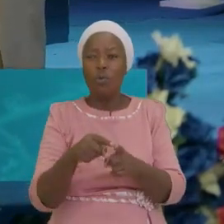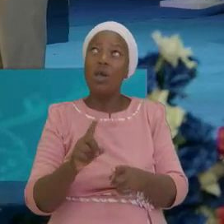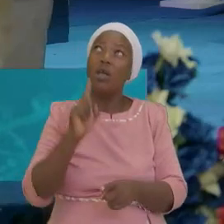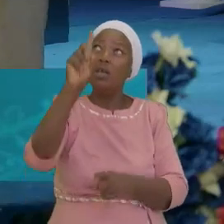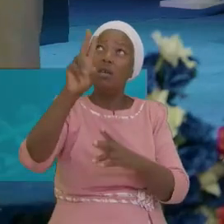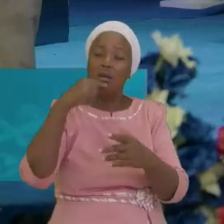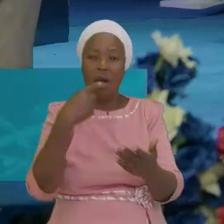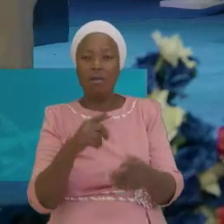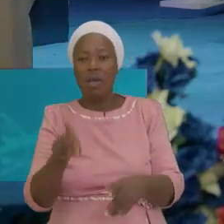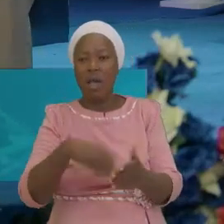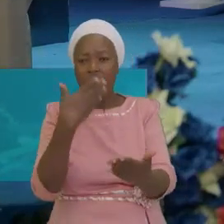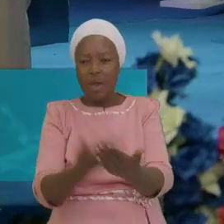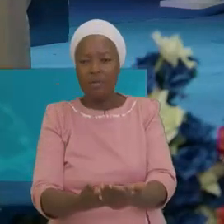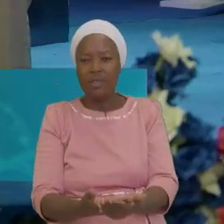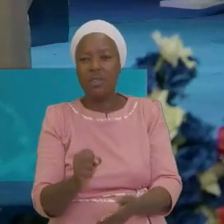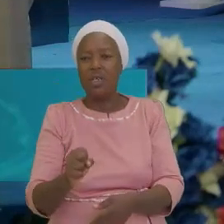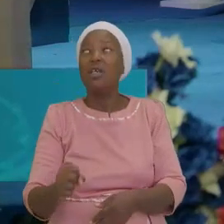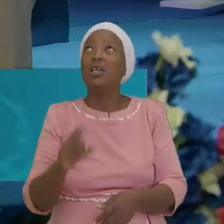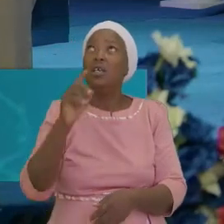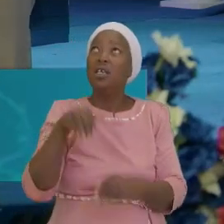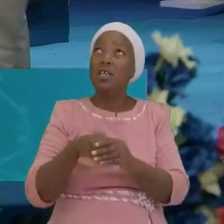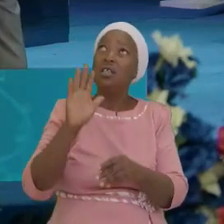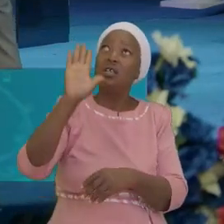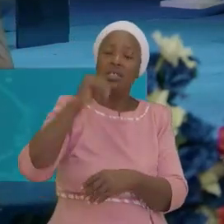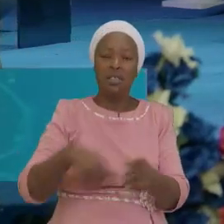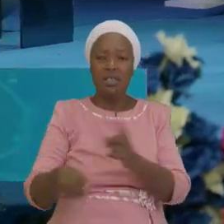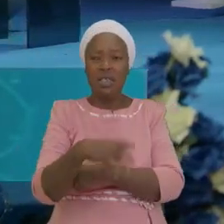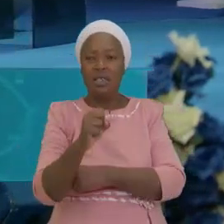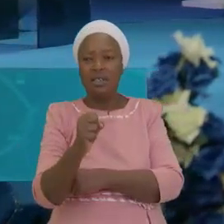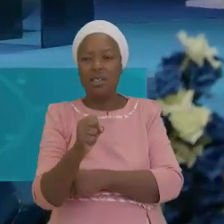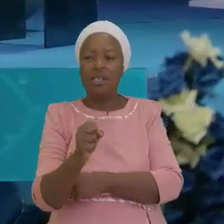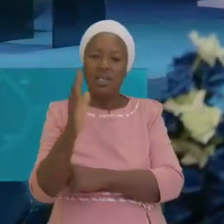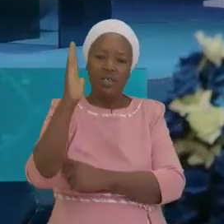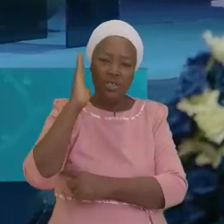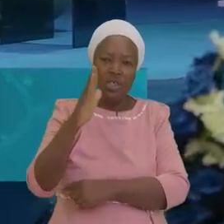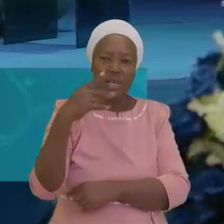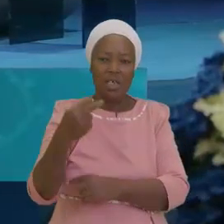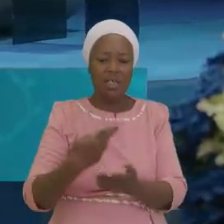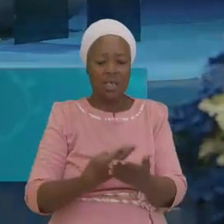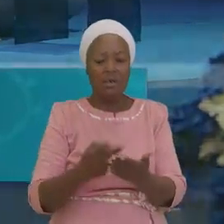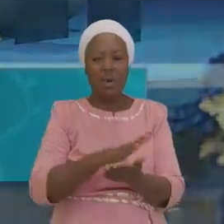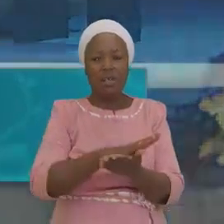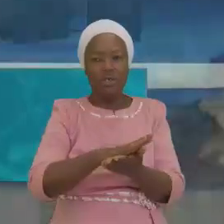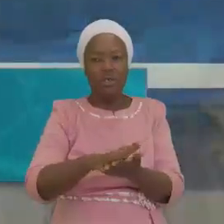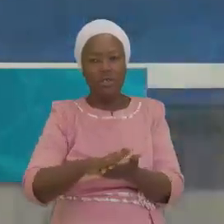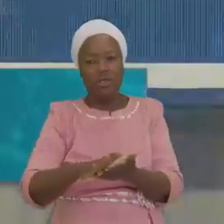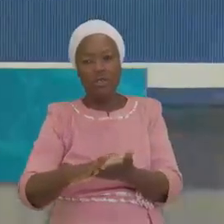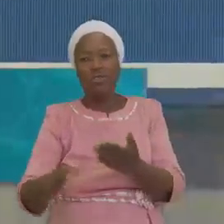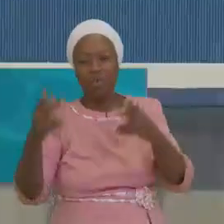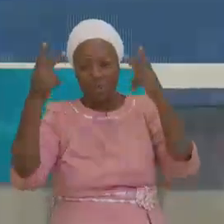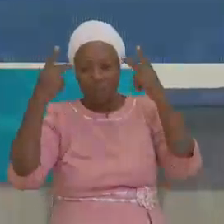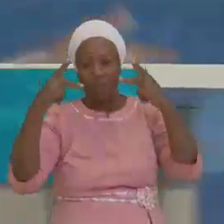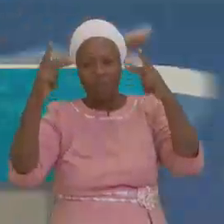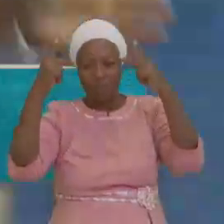arrives, in his days shall the righteous flourish,